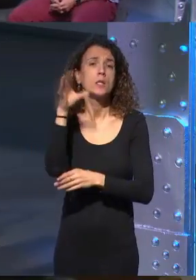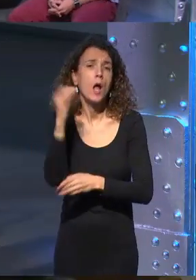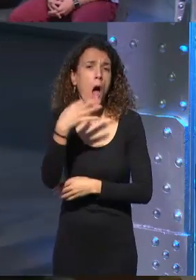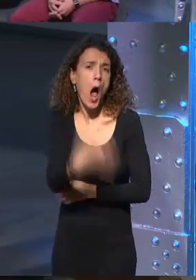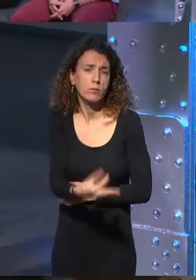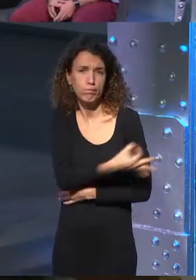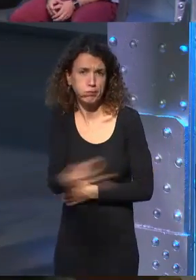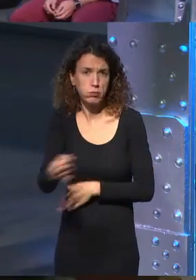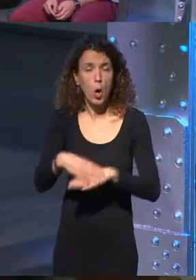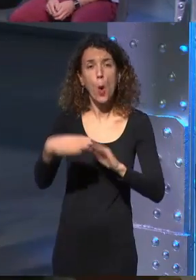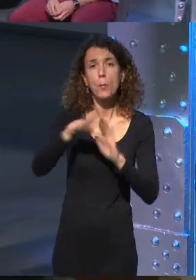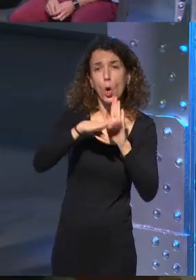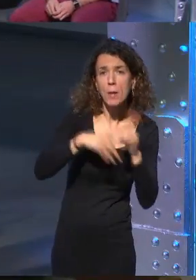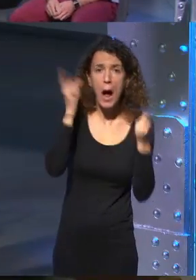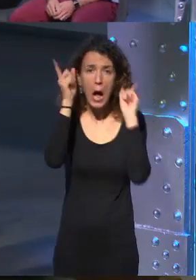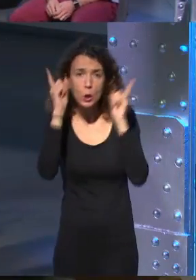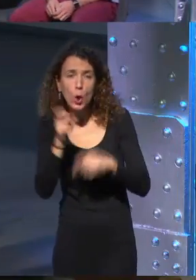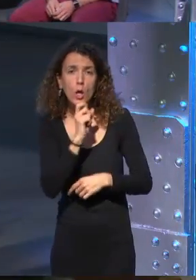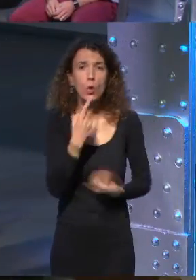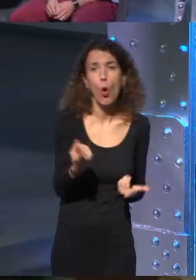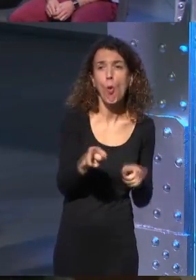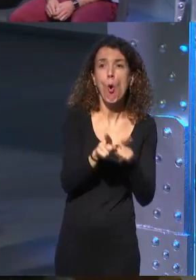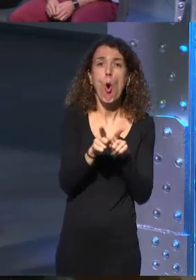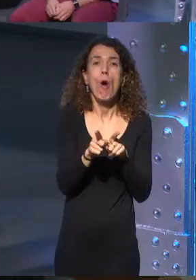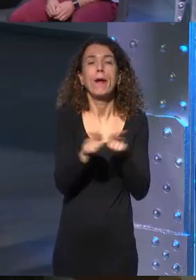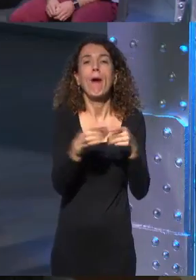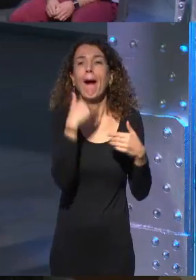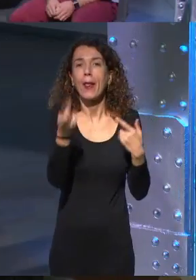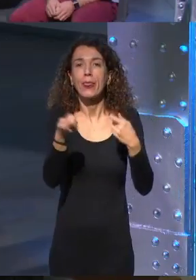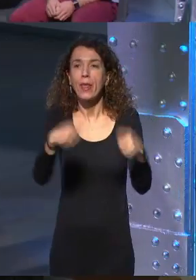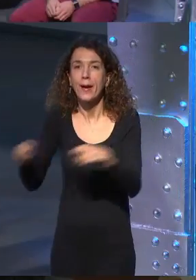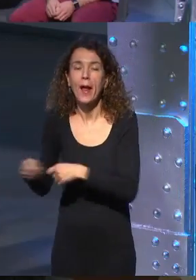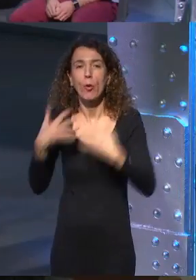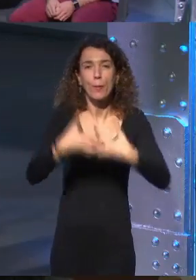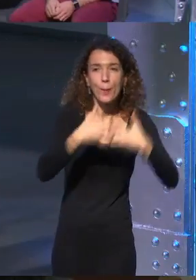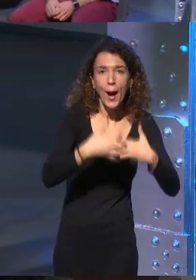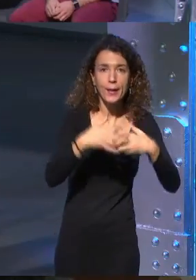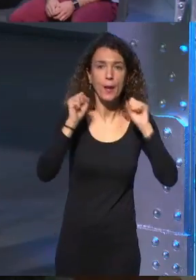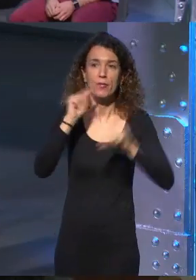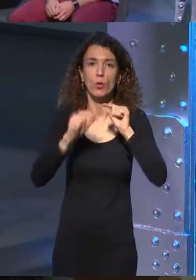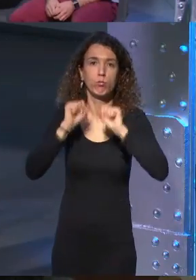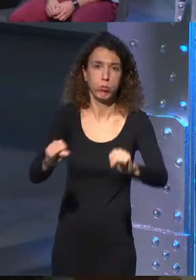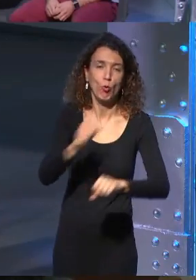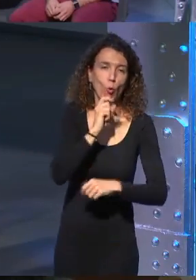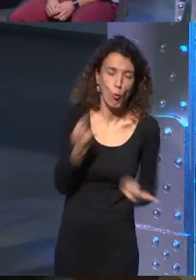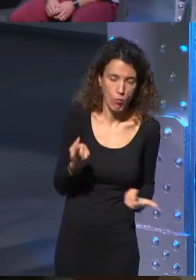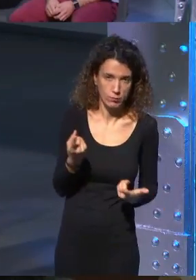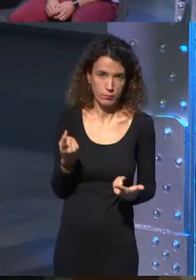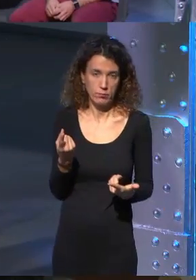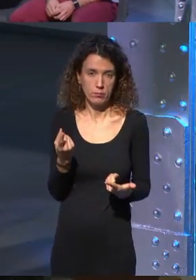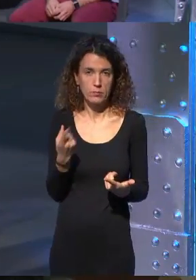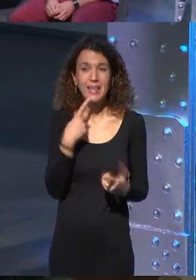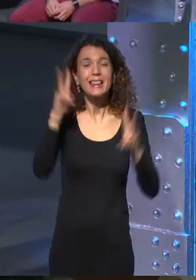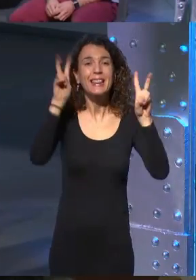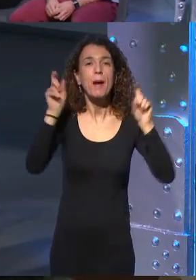rules about a safe use of these technologies, how to program an Android, how to close all the